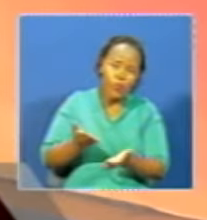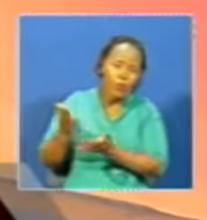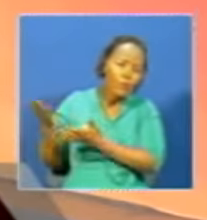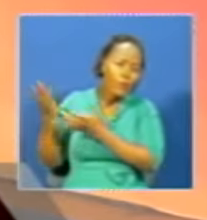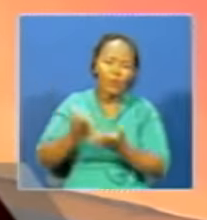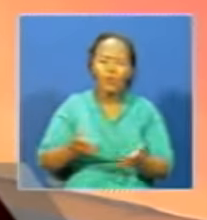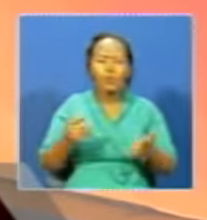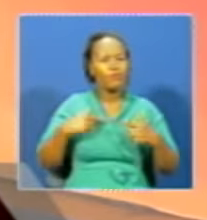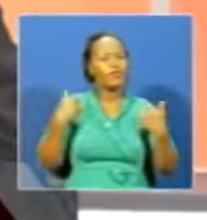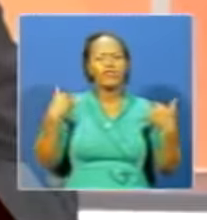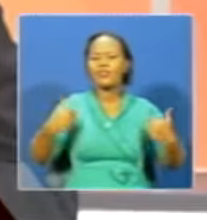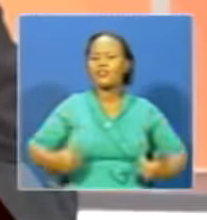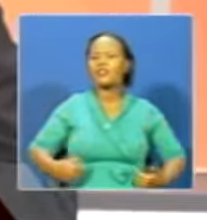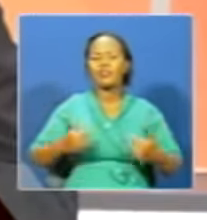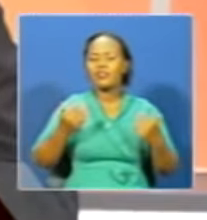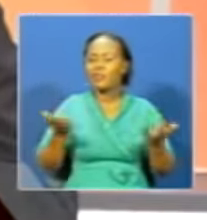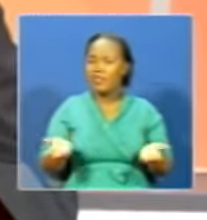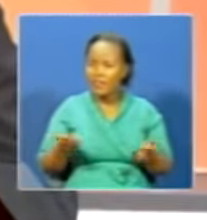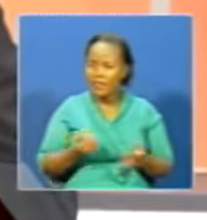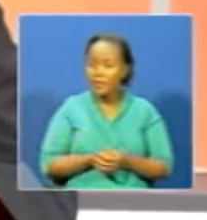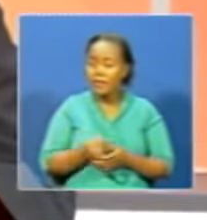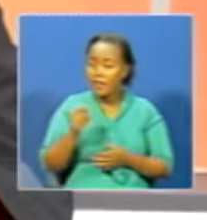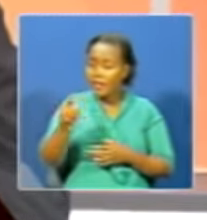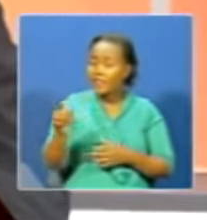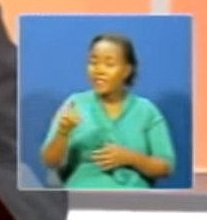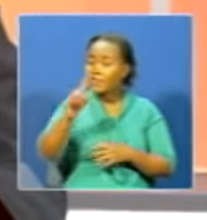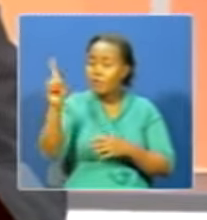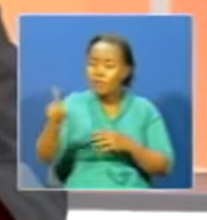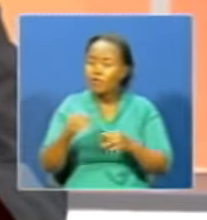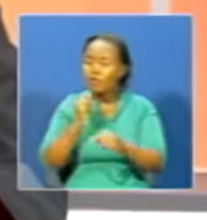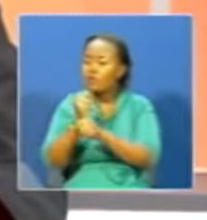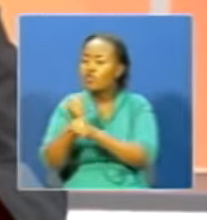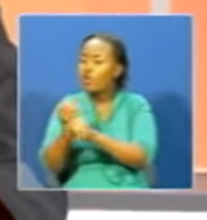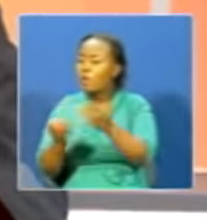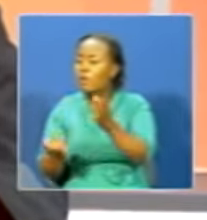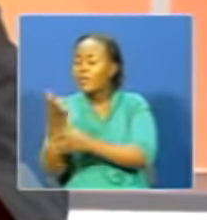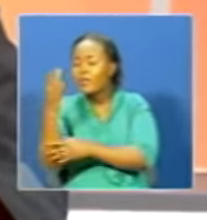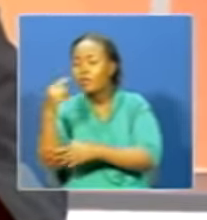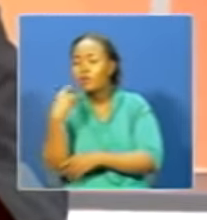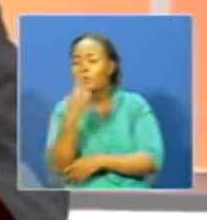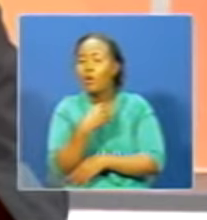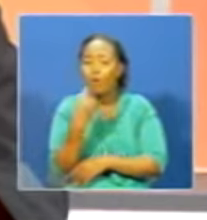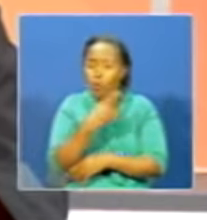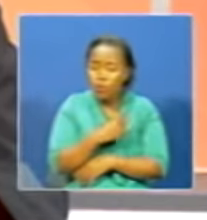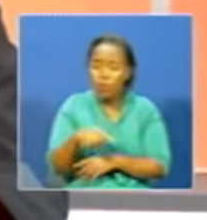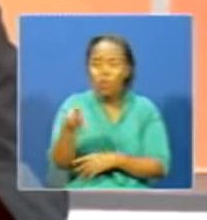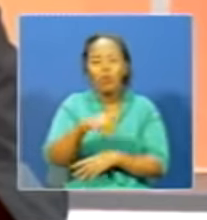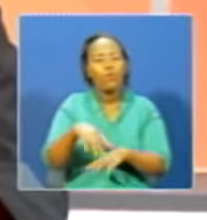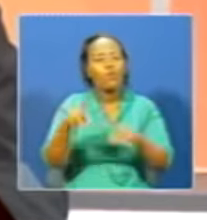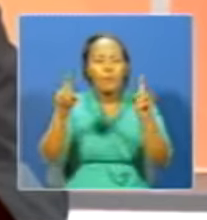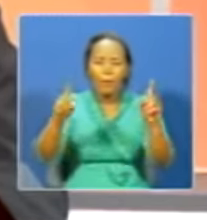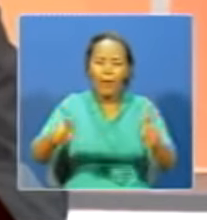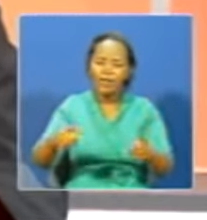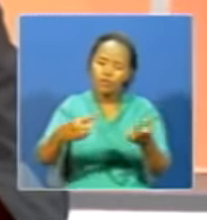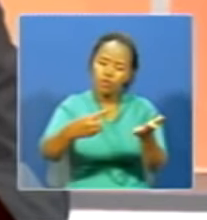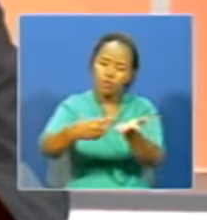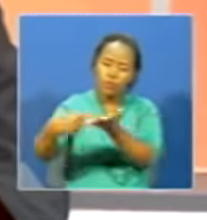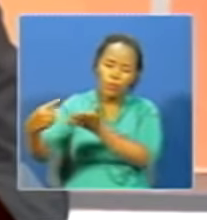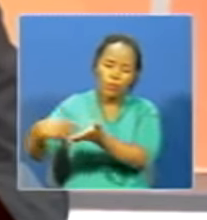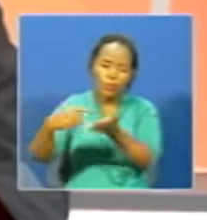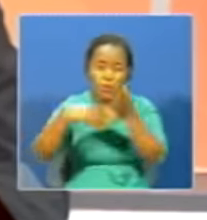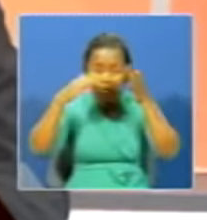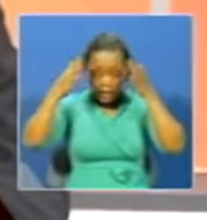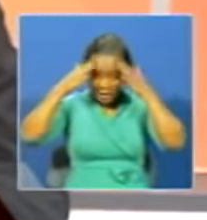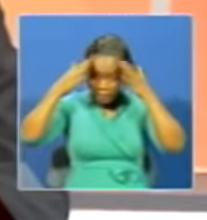repair this? These are the questions. Who are we creating jobs for? Yeah. And it's a question of us dialoguing and focusing on the right issues. I've